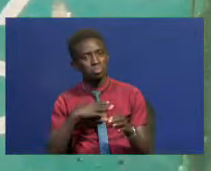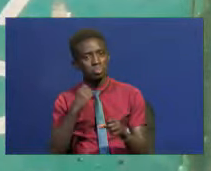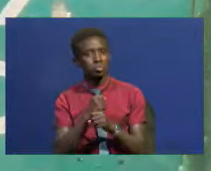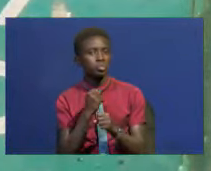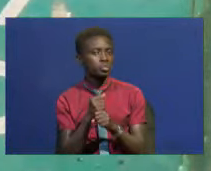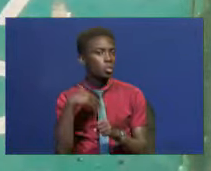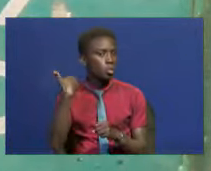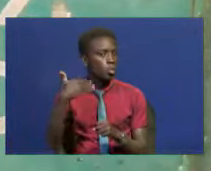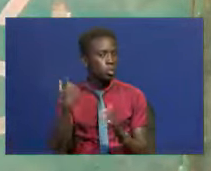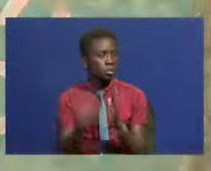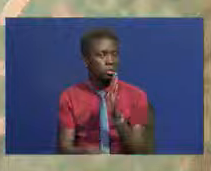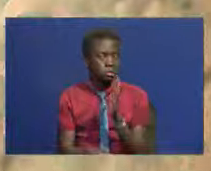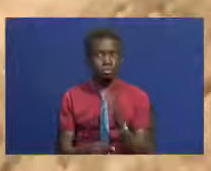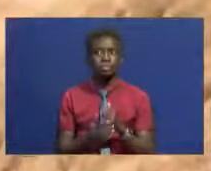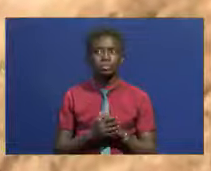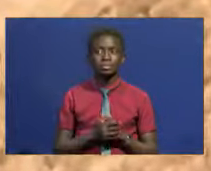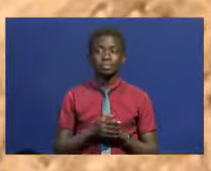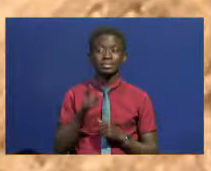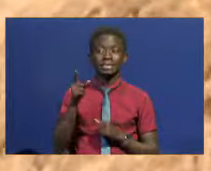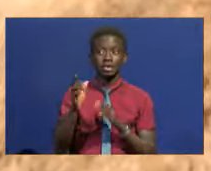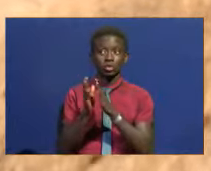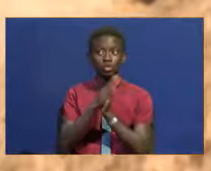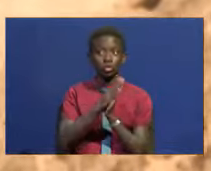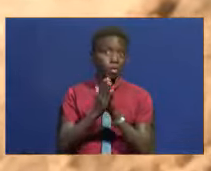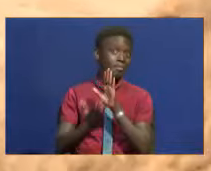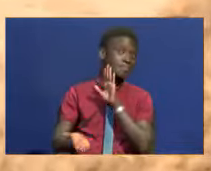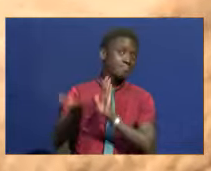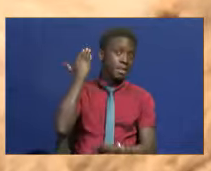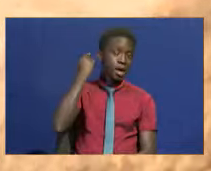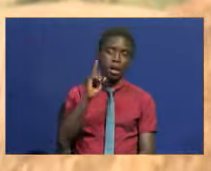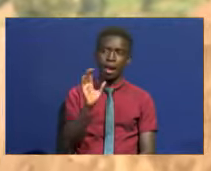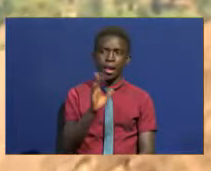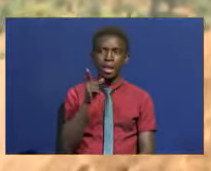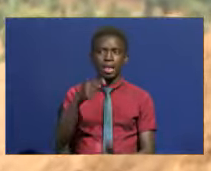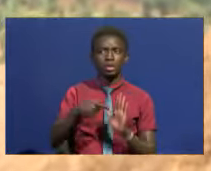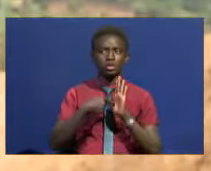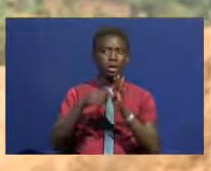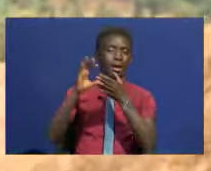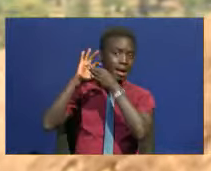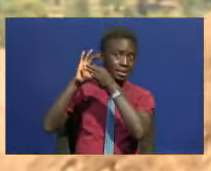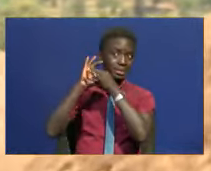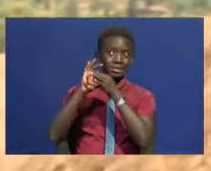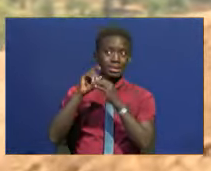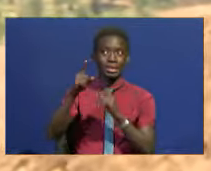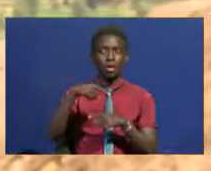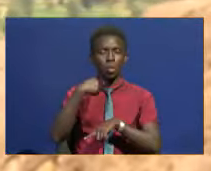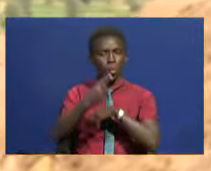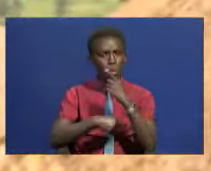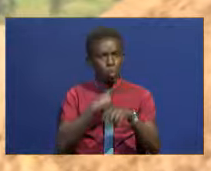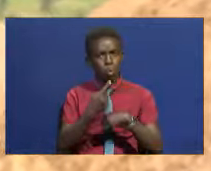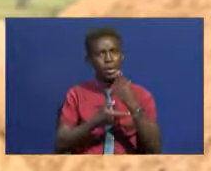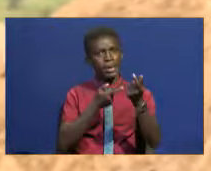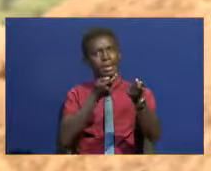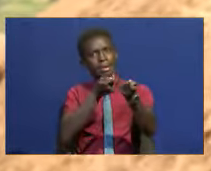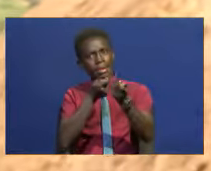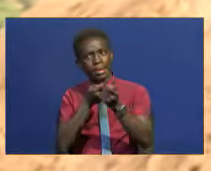a relic of the past. It's a vibrant cultural symbol that continues to attract and inspire.